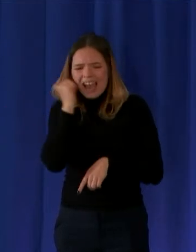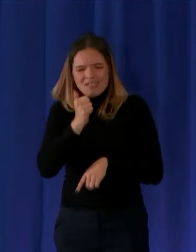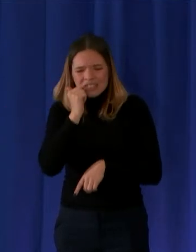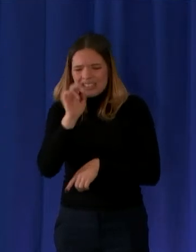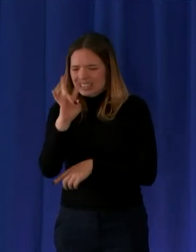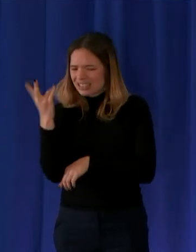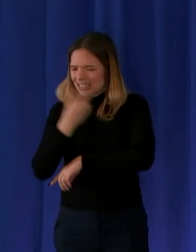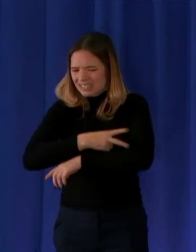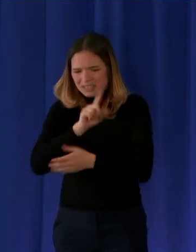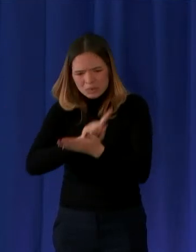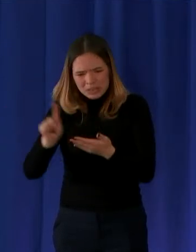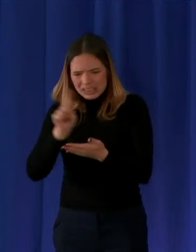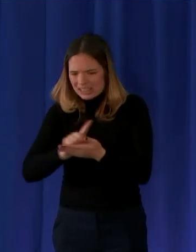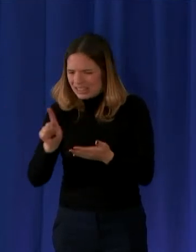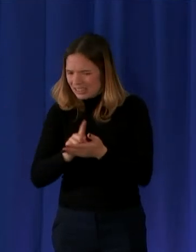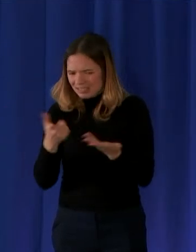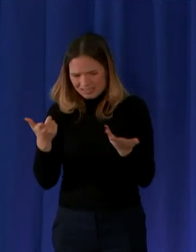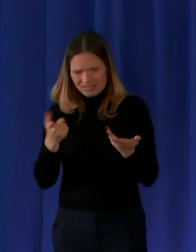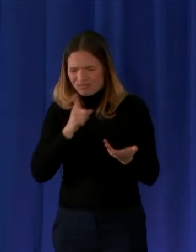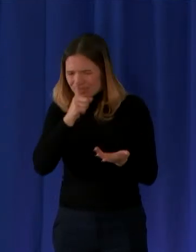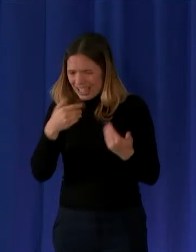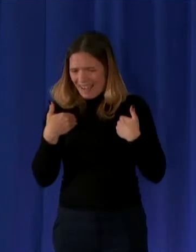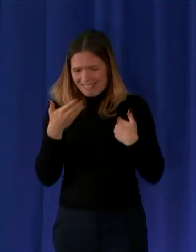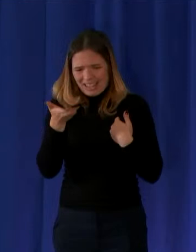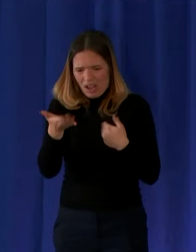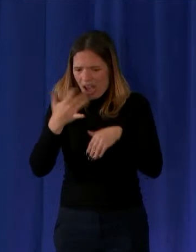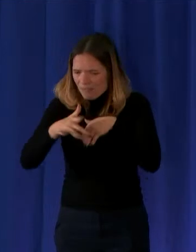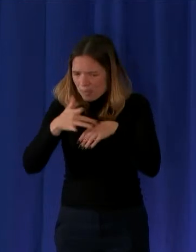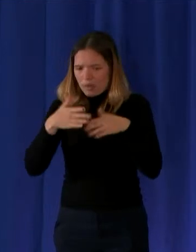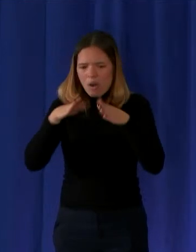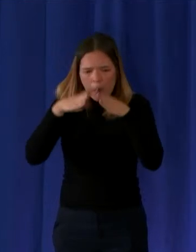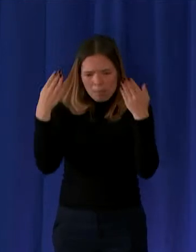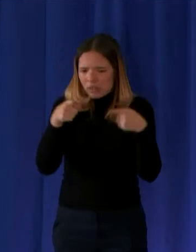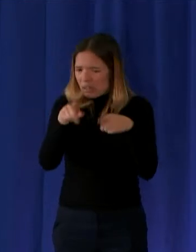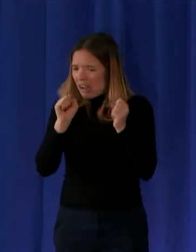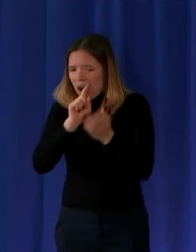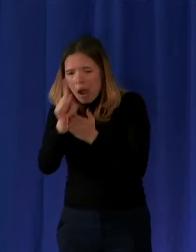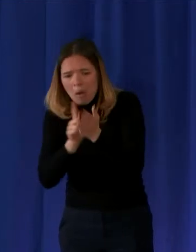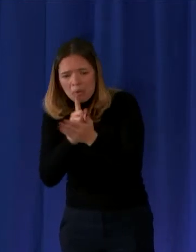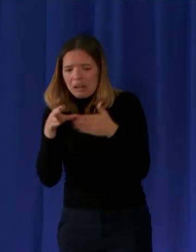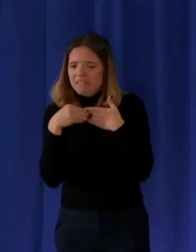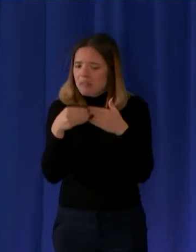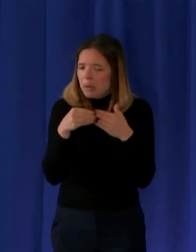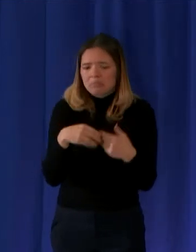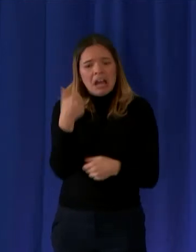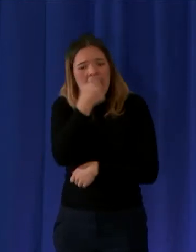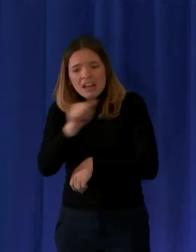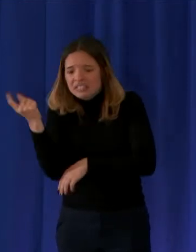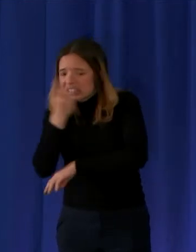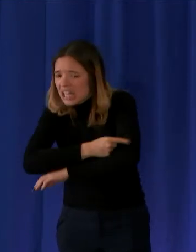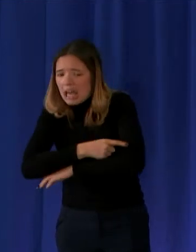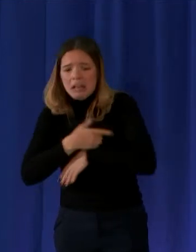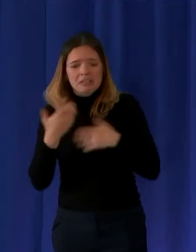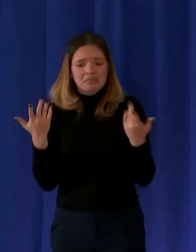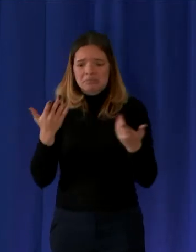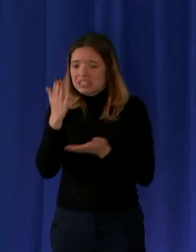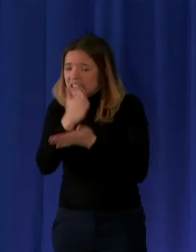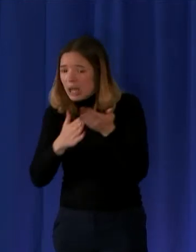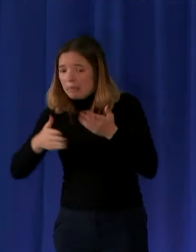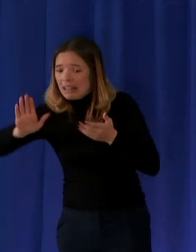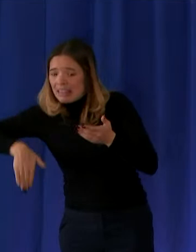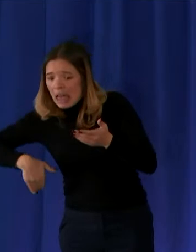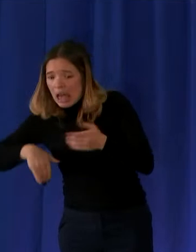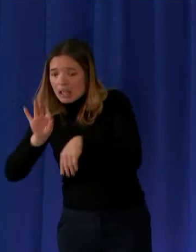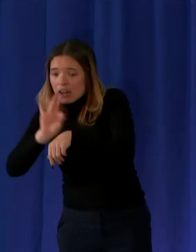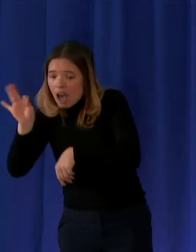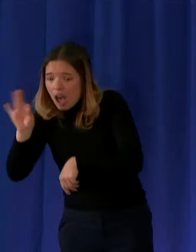of the week, there's a COVID center that is open, and they have very flexible hours on given days of the week. Some will be